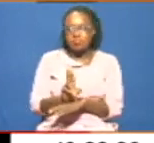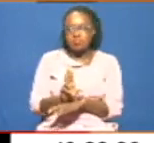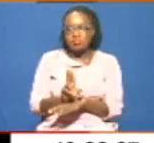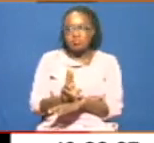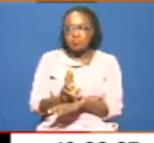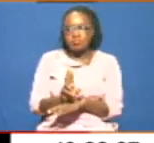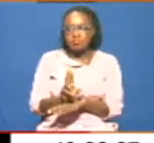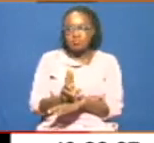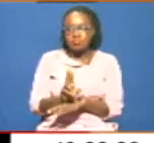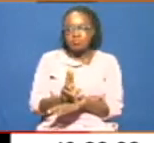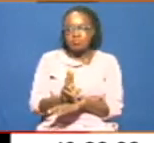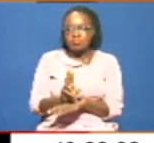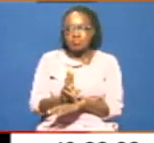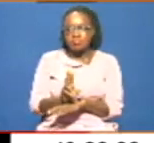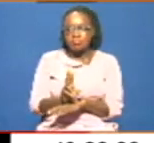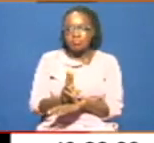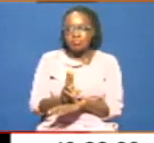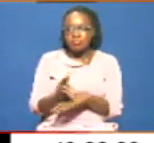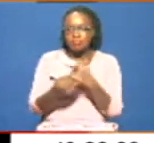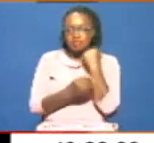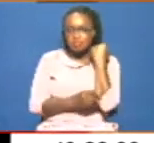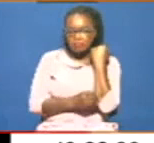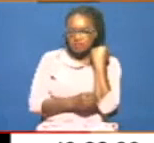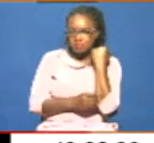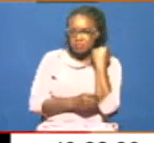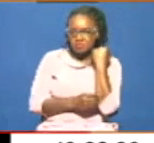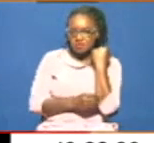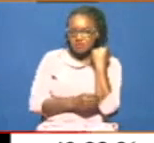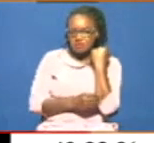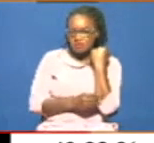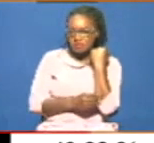to poverty, really. One of the,